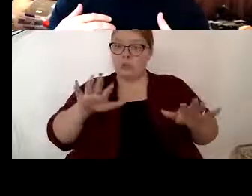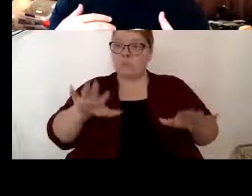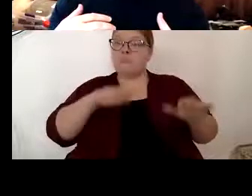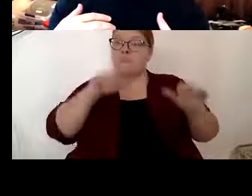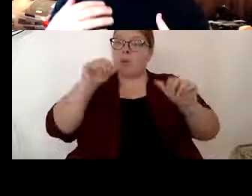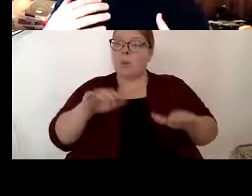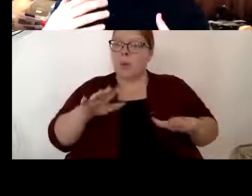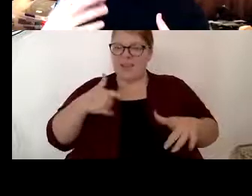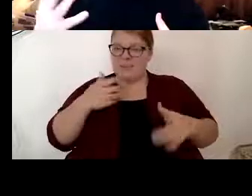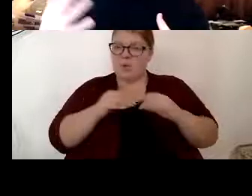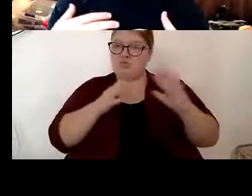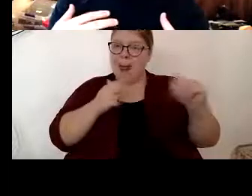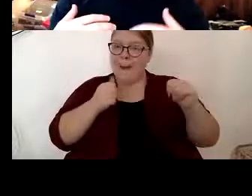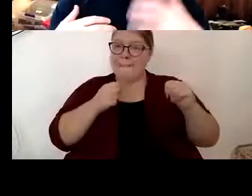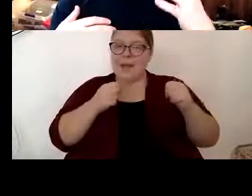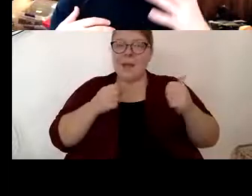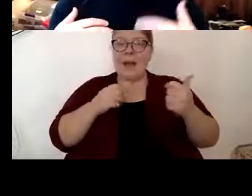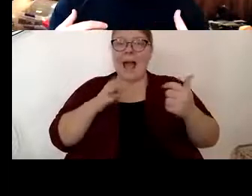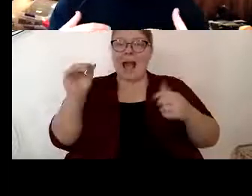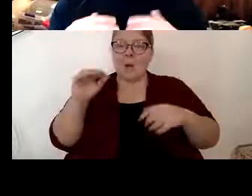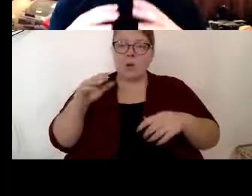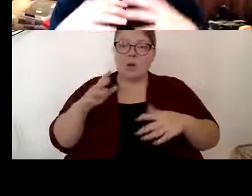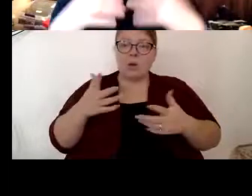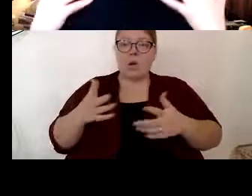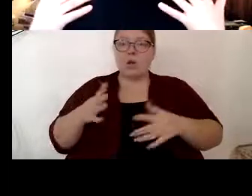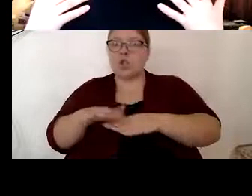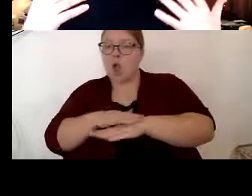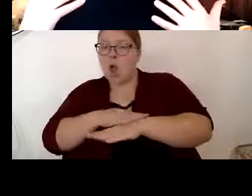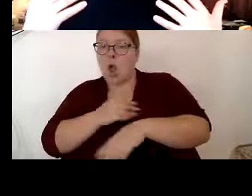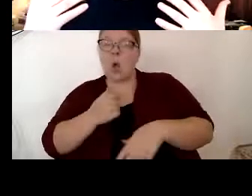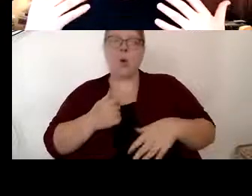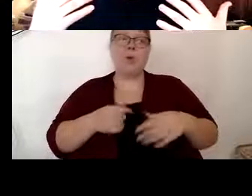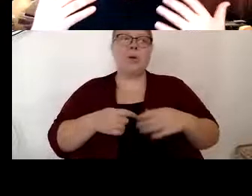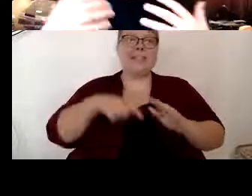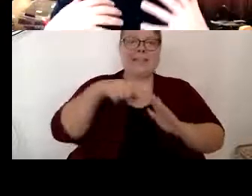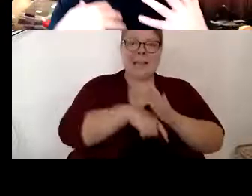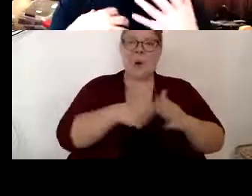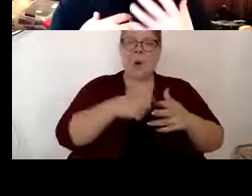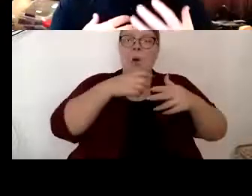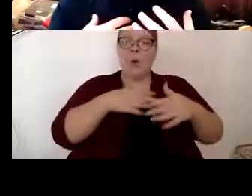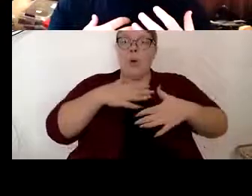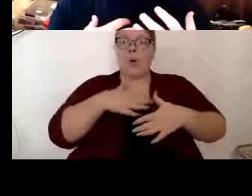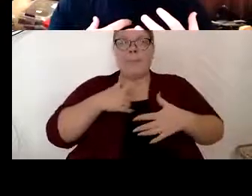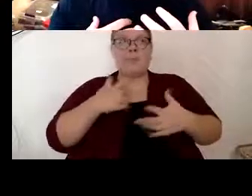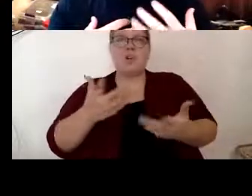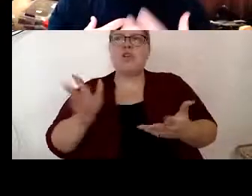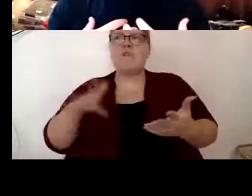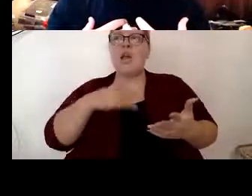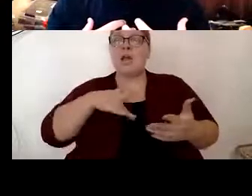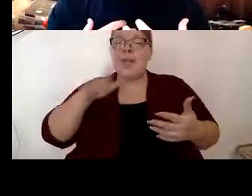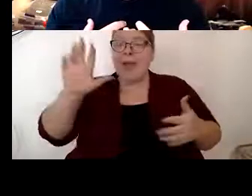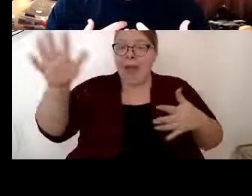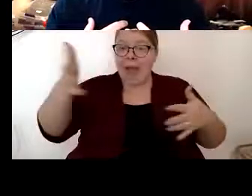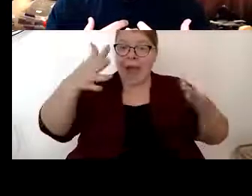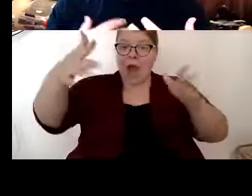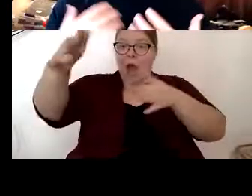shallow, or rapid or slow, deep or shallow, the coolness or warmth of the air. Just kind of pay attention to that and focus